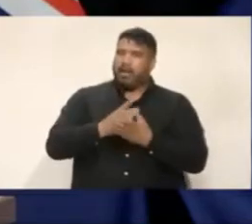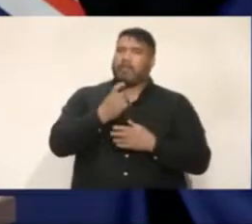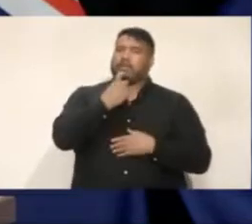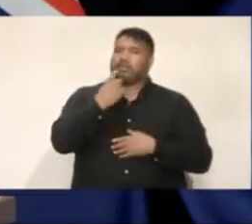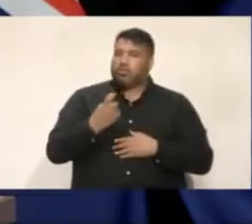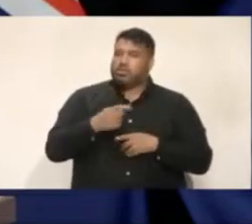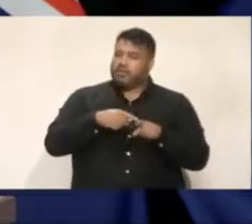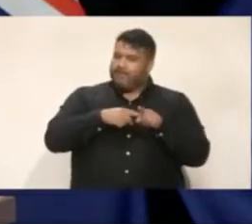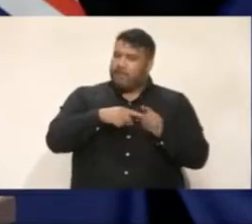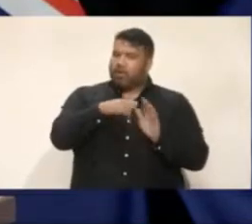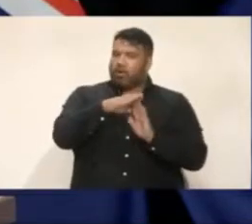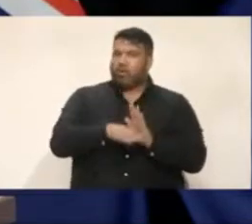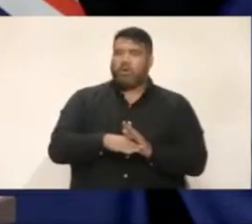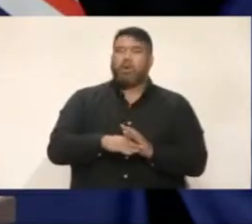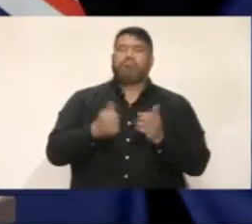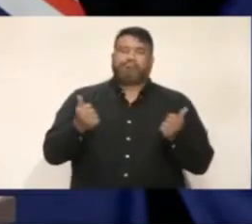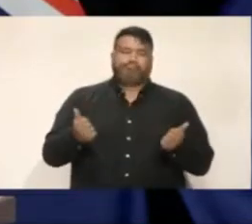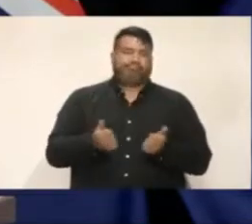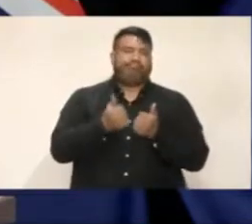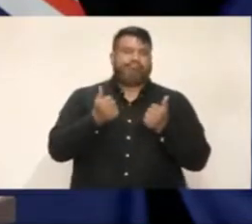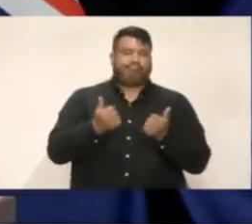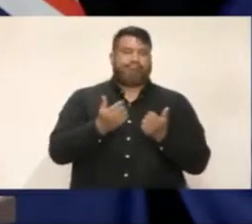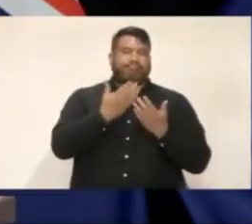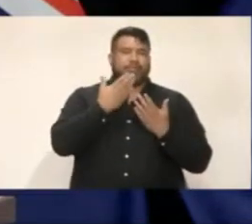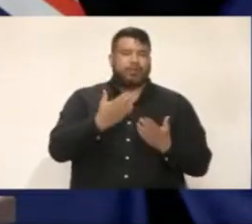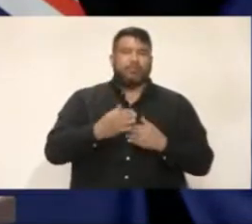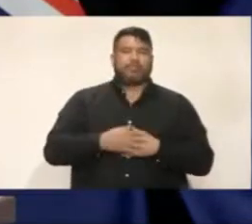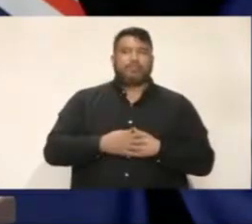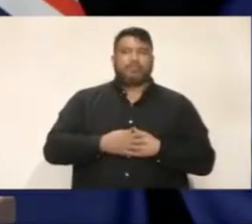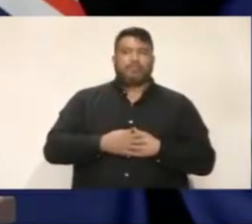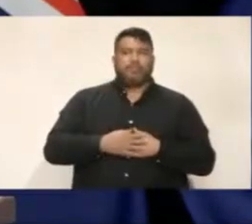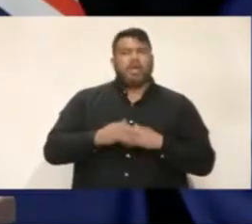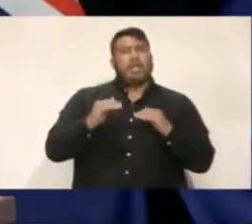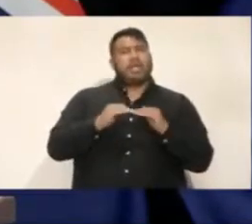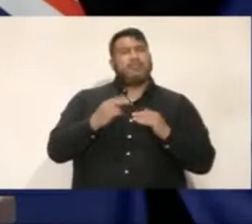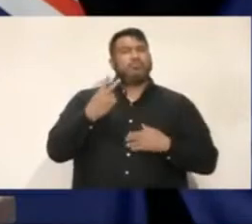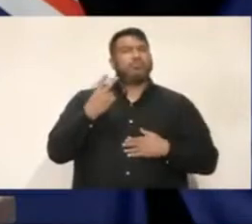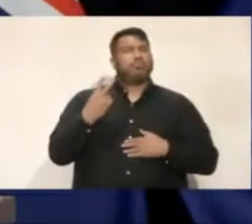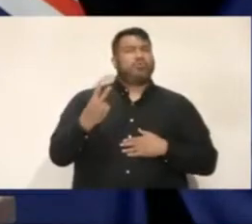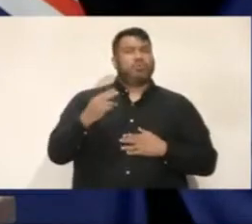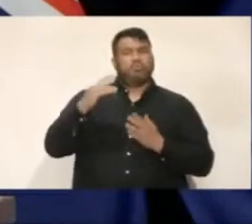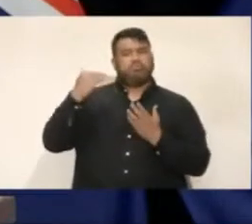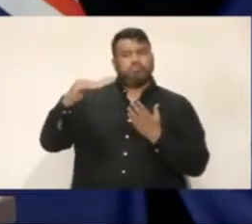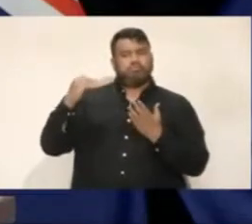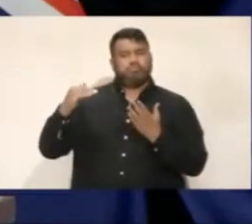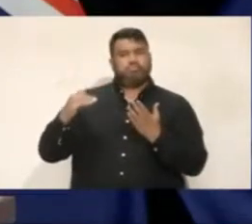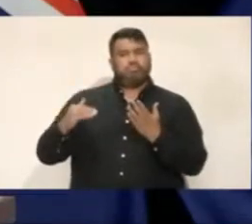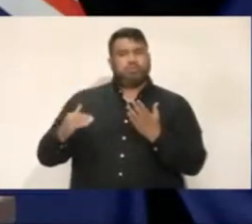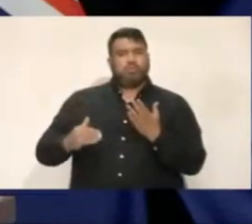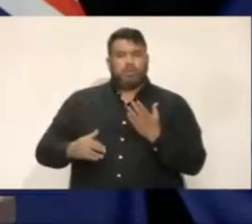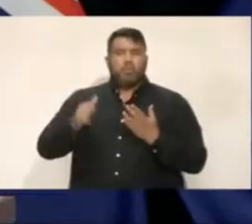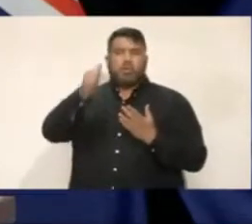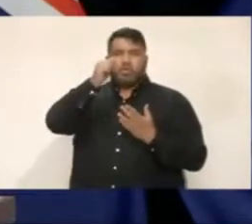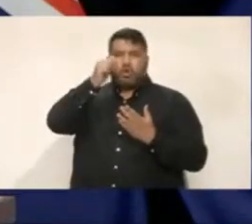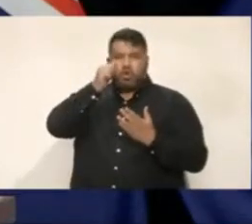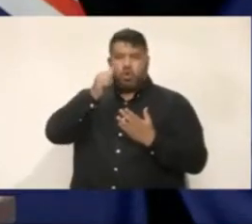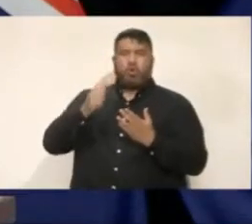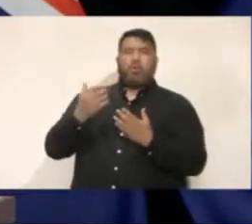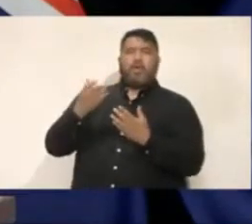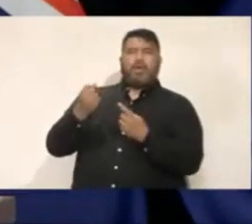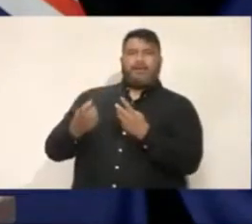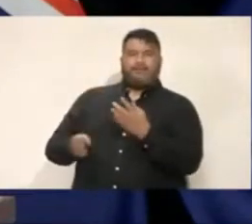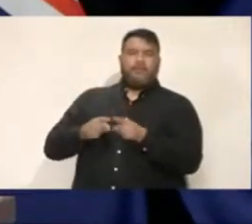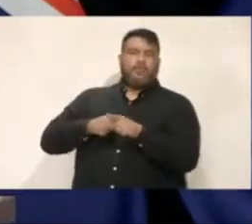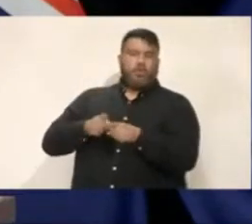looked at the same criteria for moving alert levels that we have had the whole way through, that we have containment of a cluster, that there has